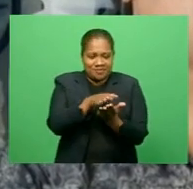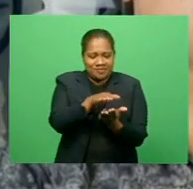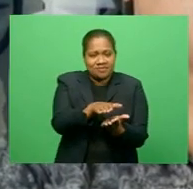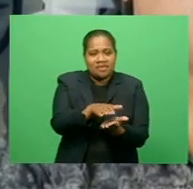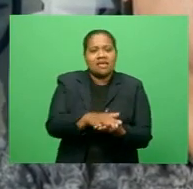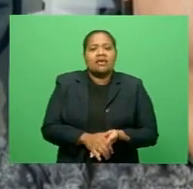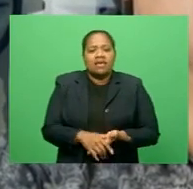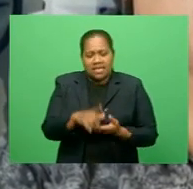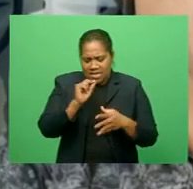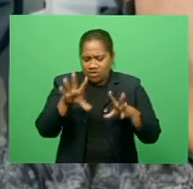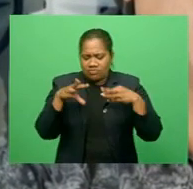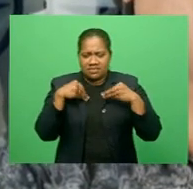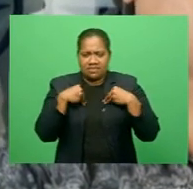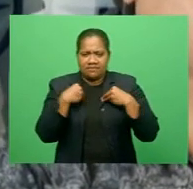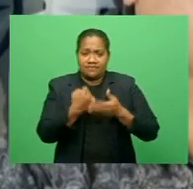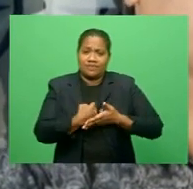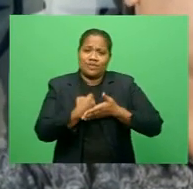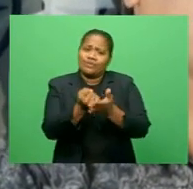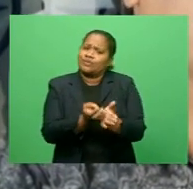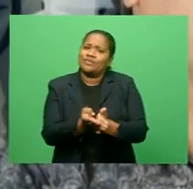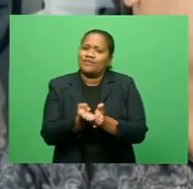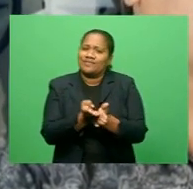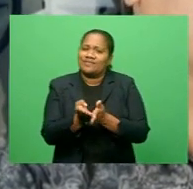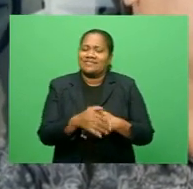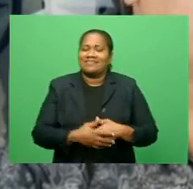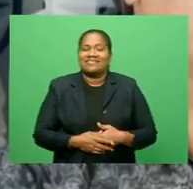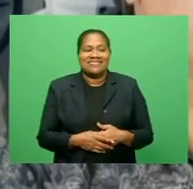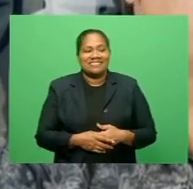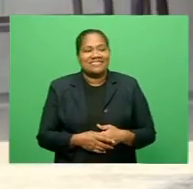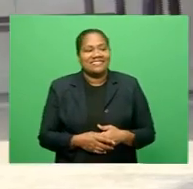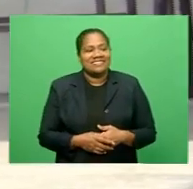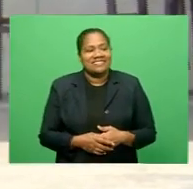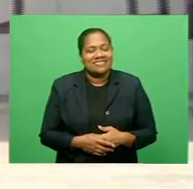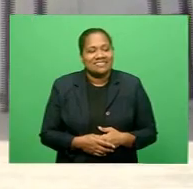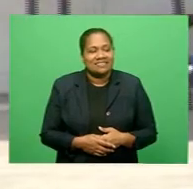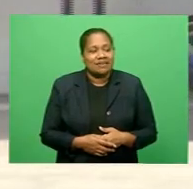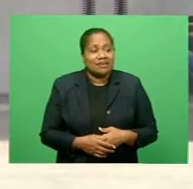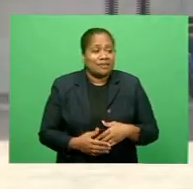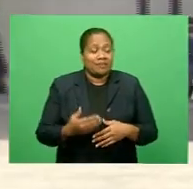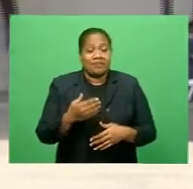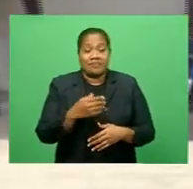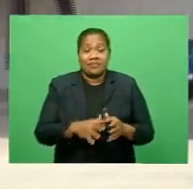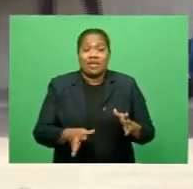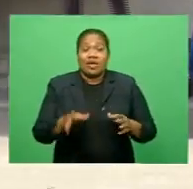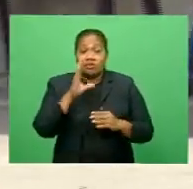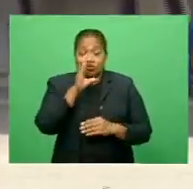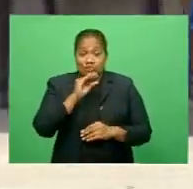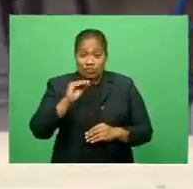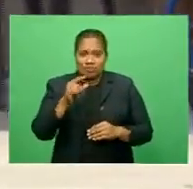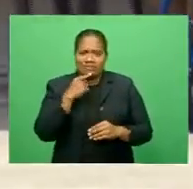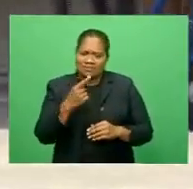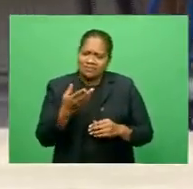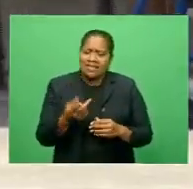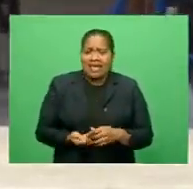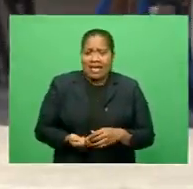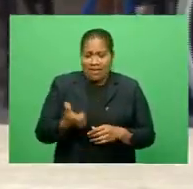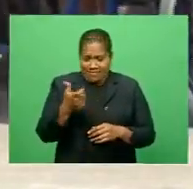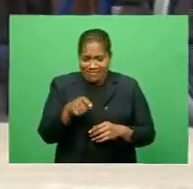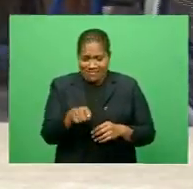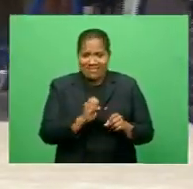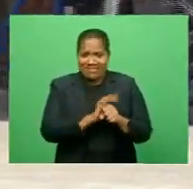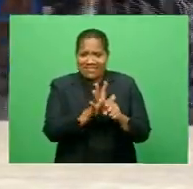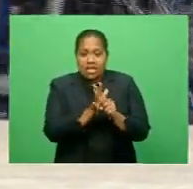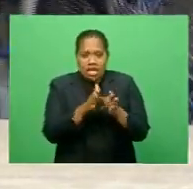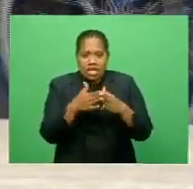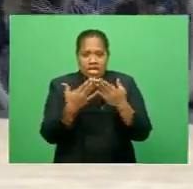support services that they are actually after. Wakaniasi says following the impact of the COVID-19 pandemic, they are now